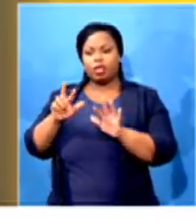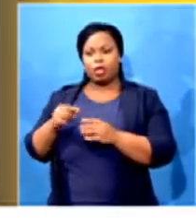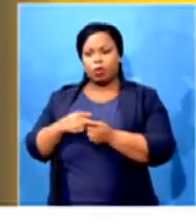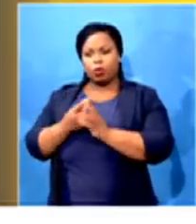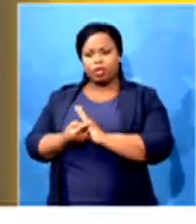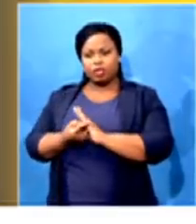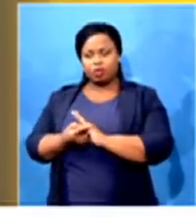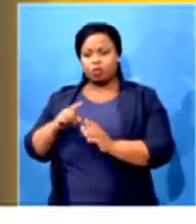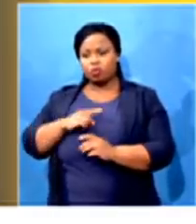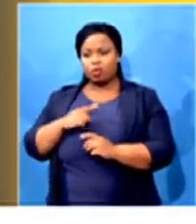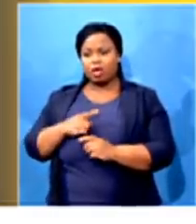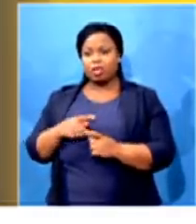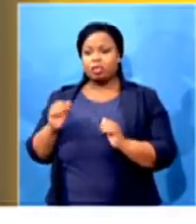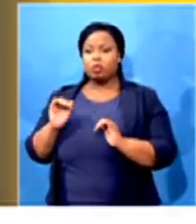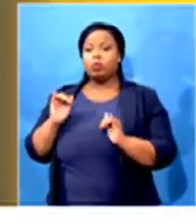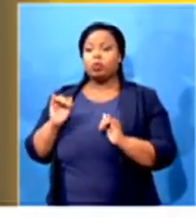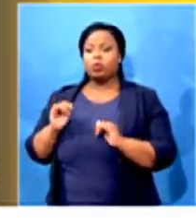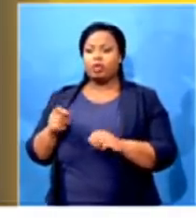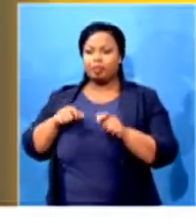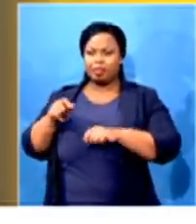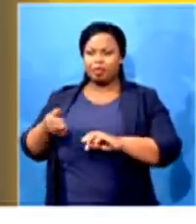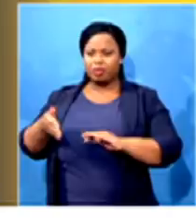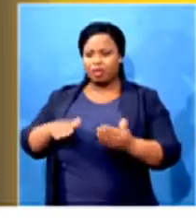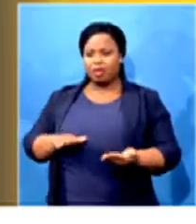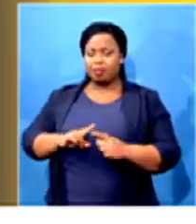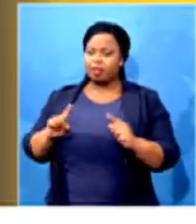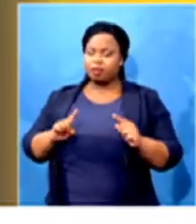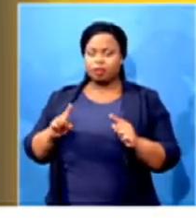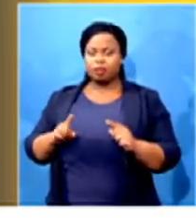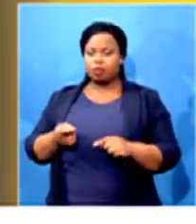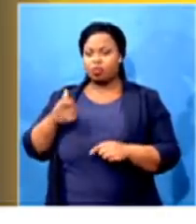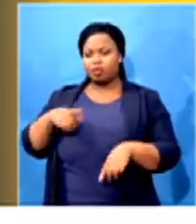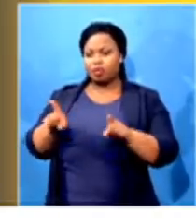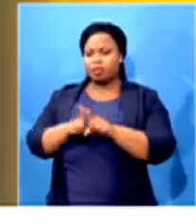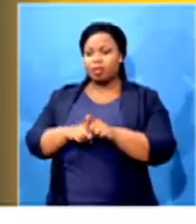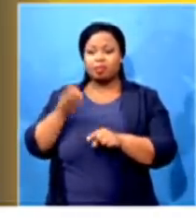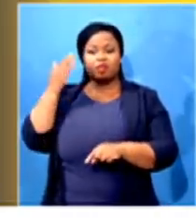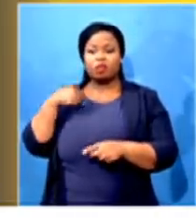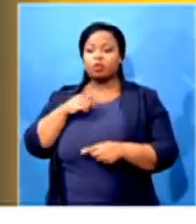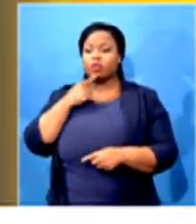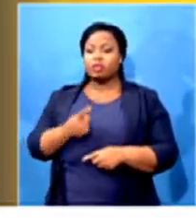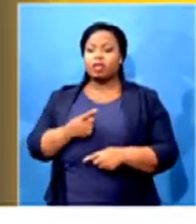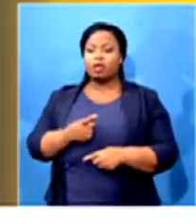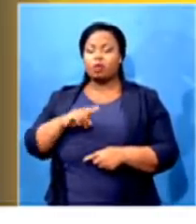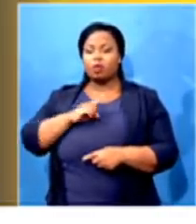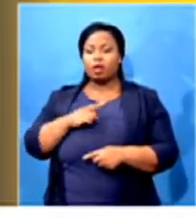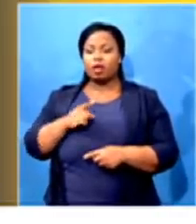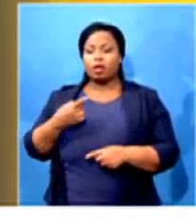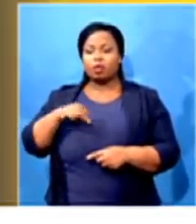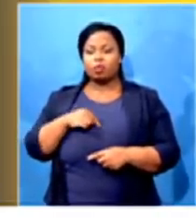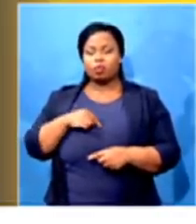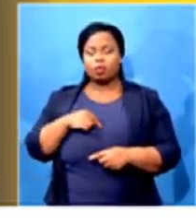when people pass on, but it's not so different from what we've been seeing the moment that we got past the era of